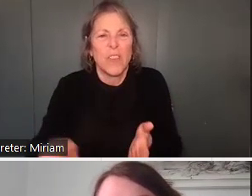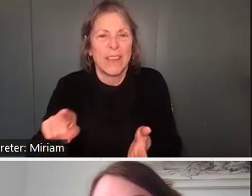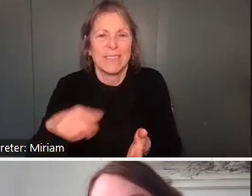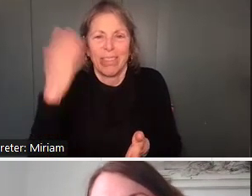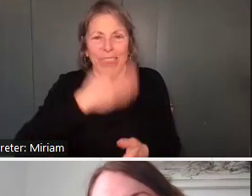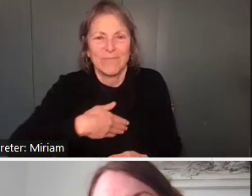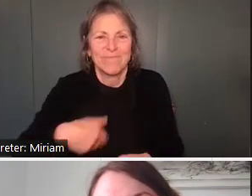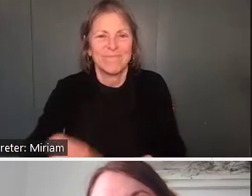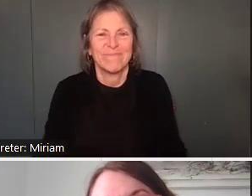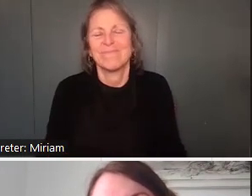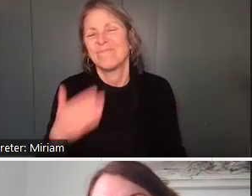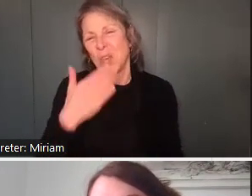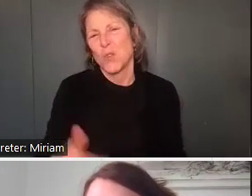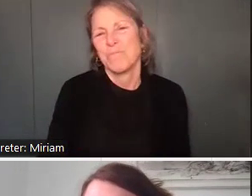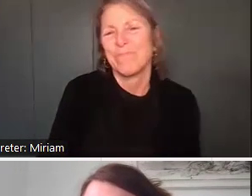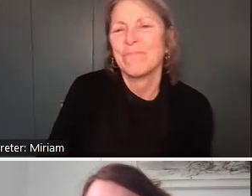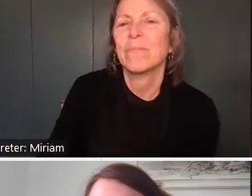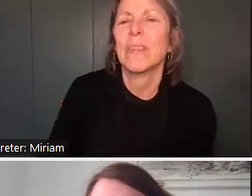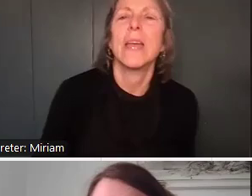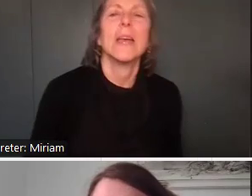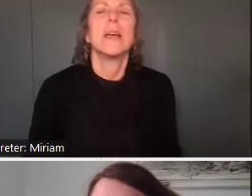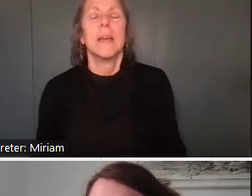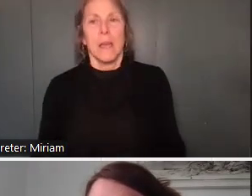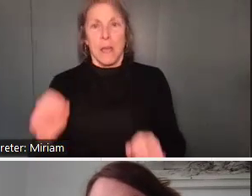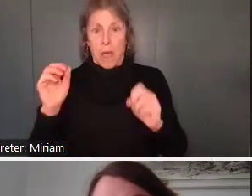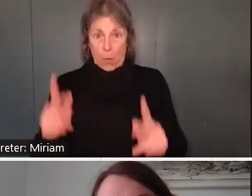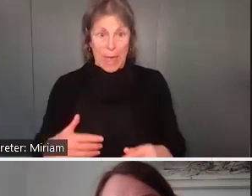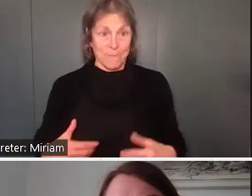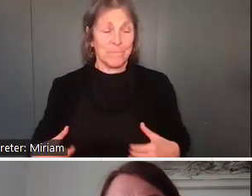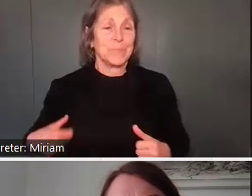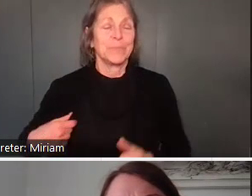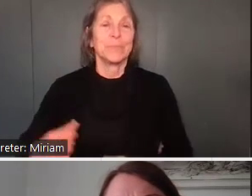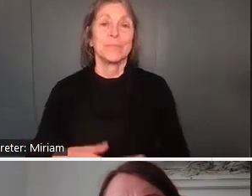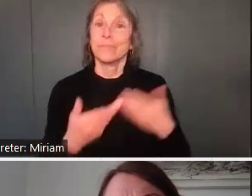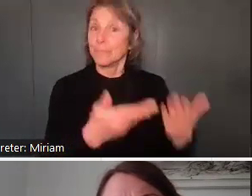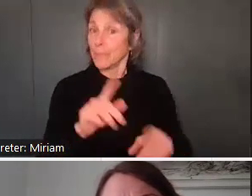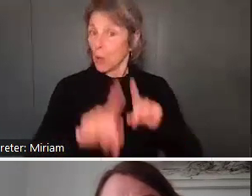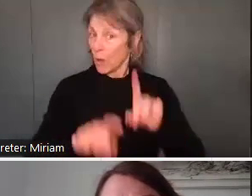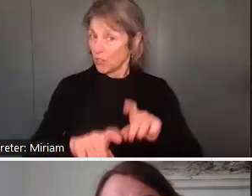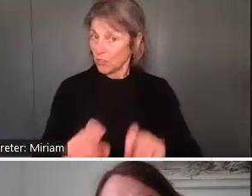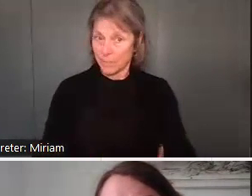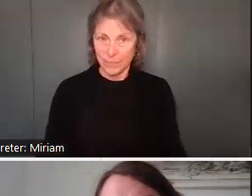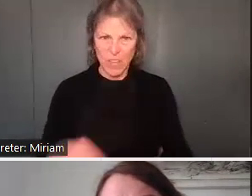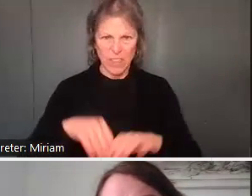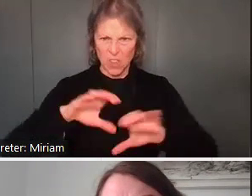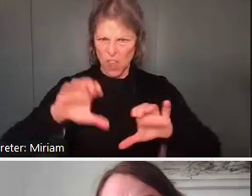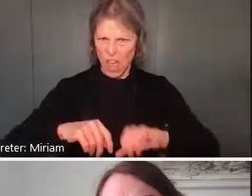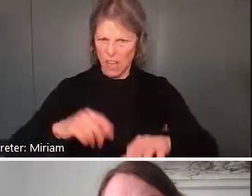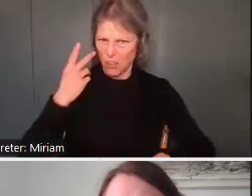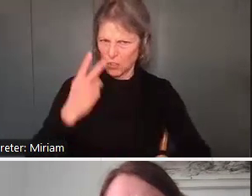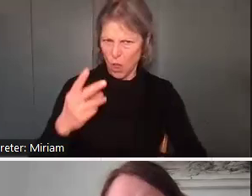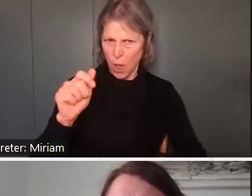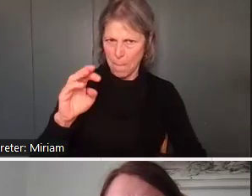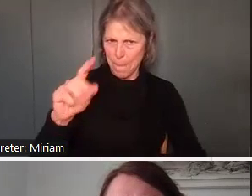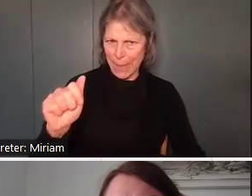you. Okay. So here are the questions, and I saw in the chat that Amanda